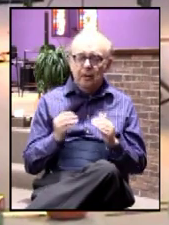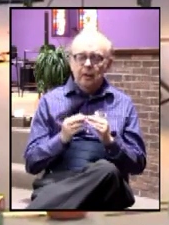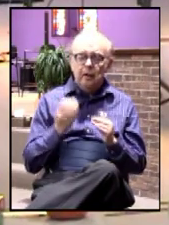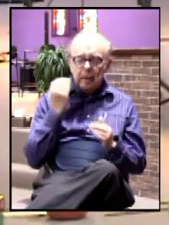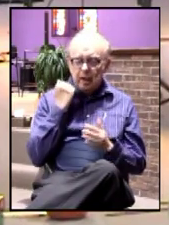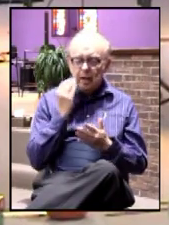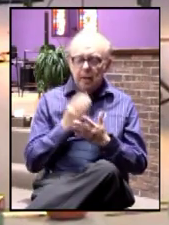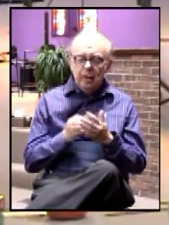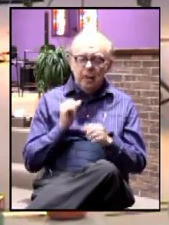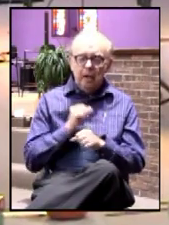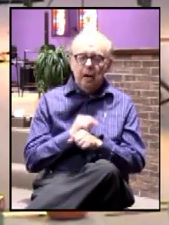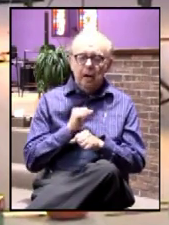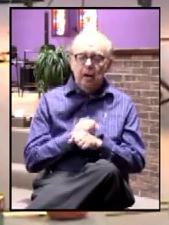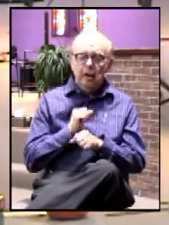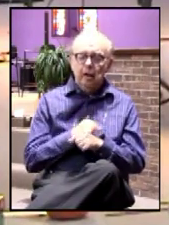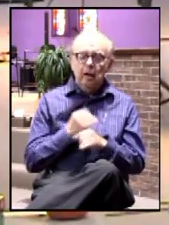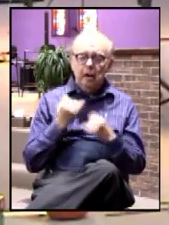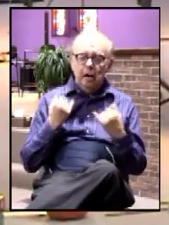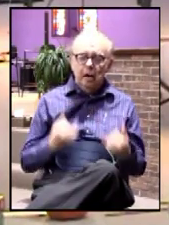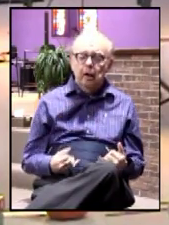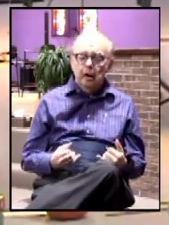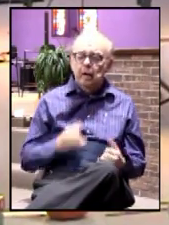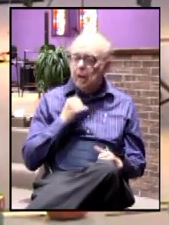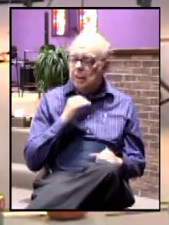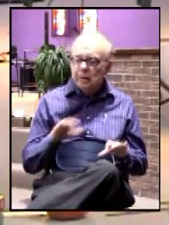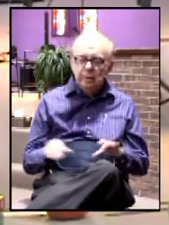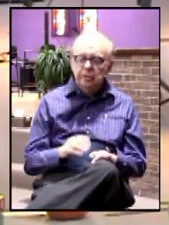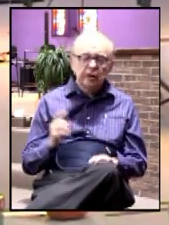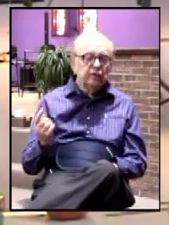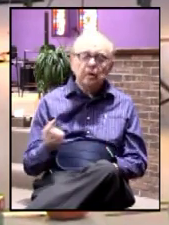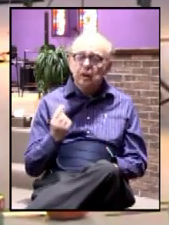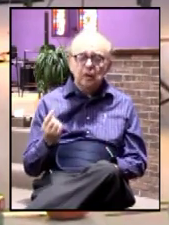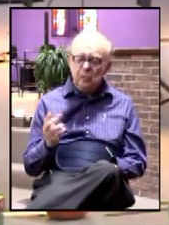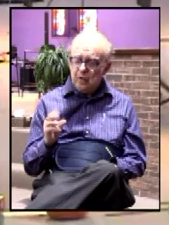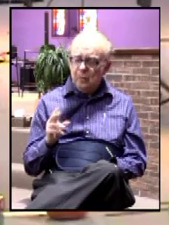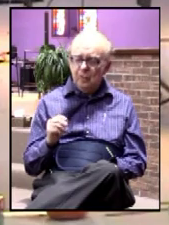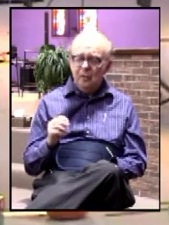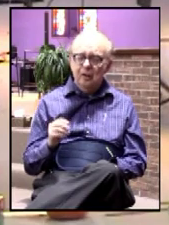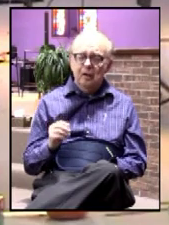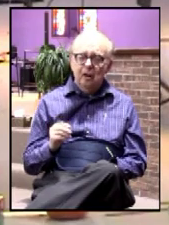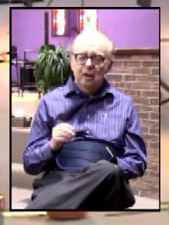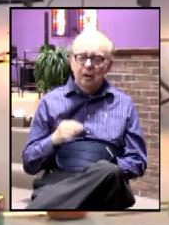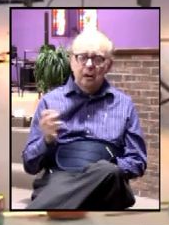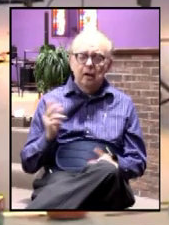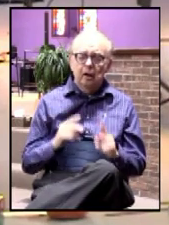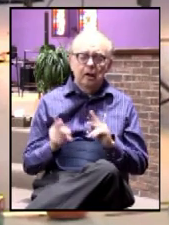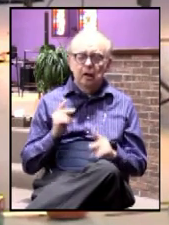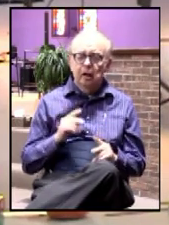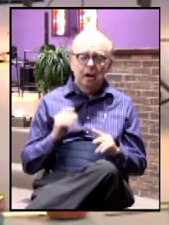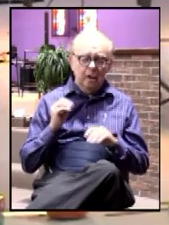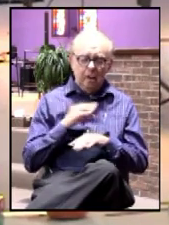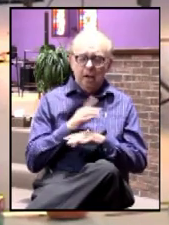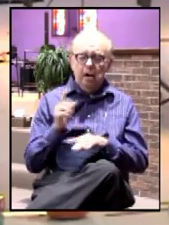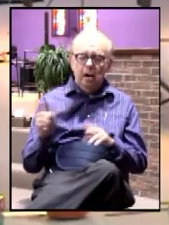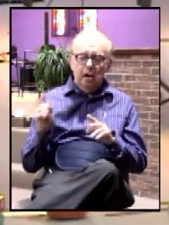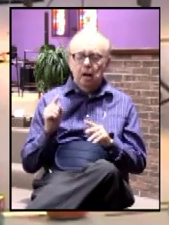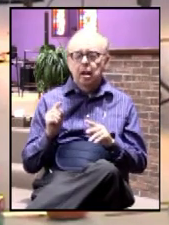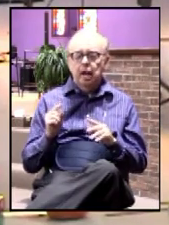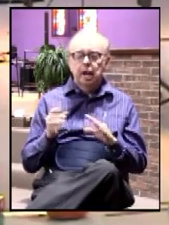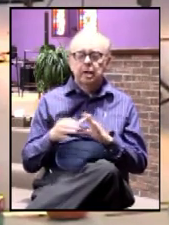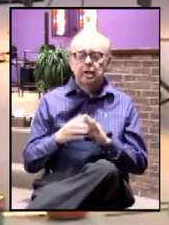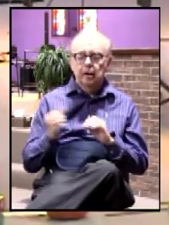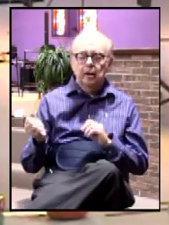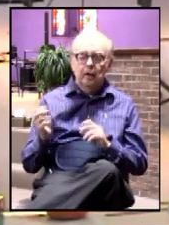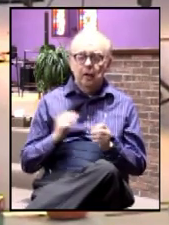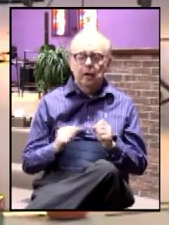Even if some of the work was by an individual, they didn't do it in isolation. Other people influenced them, they partnered with